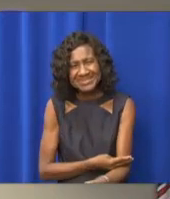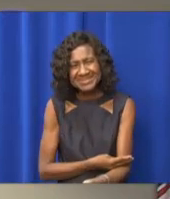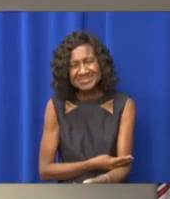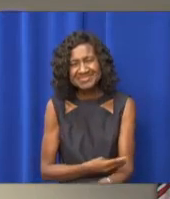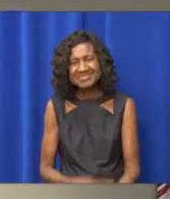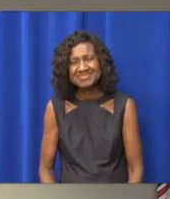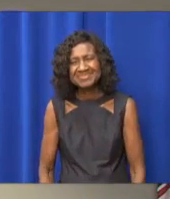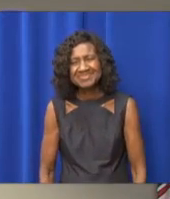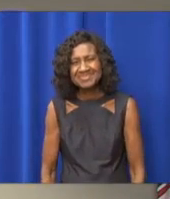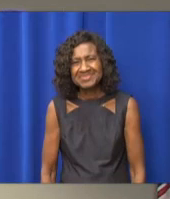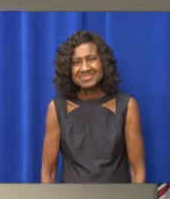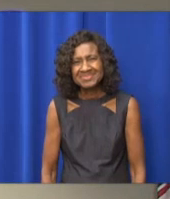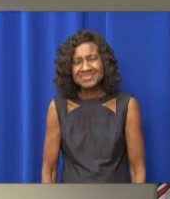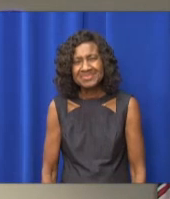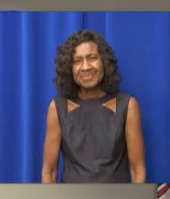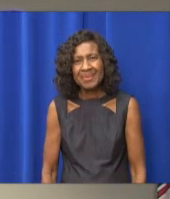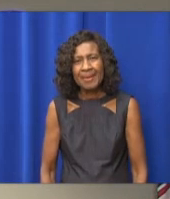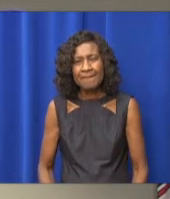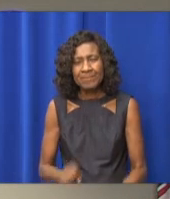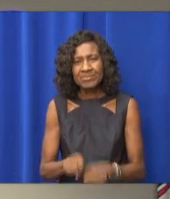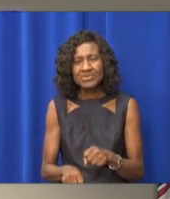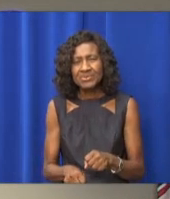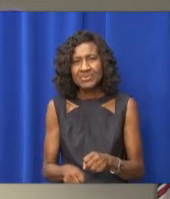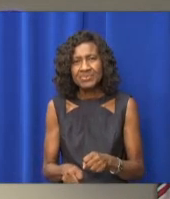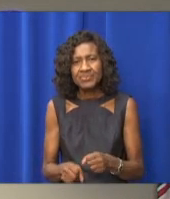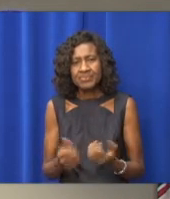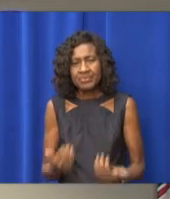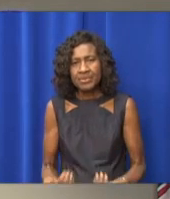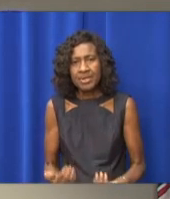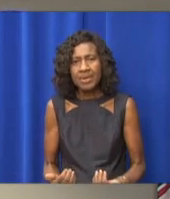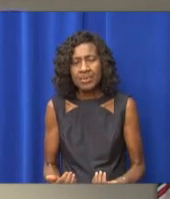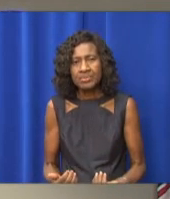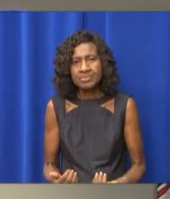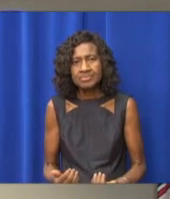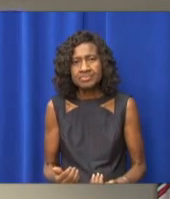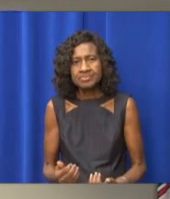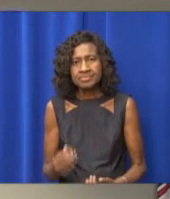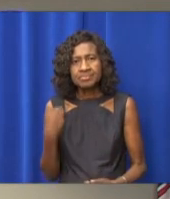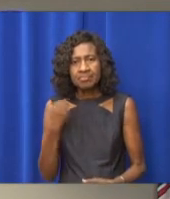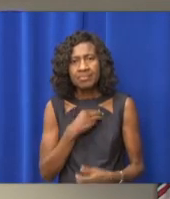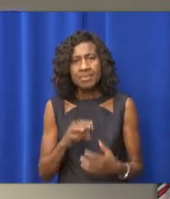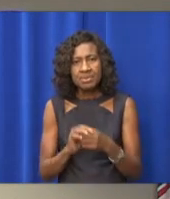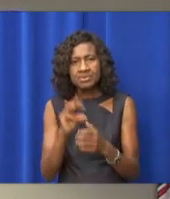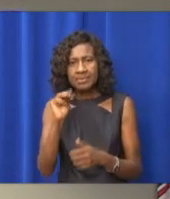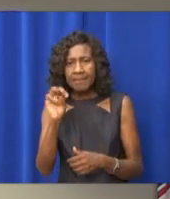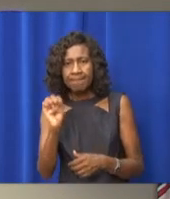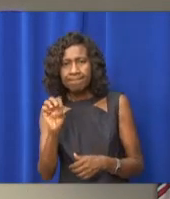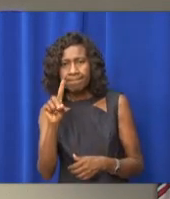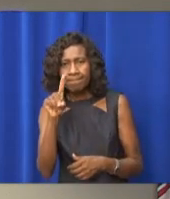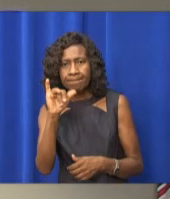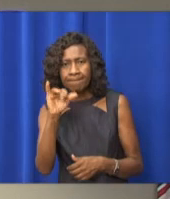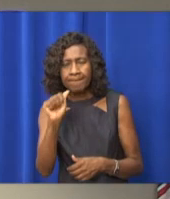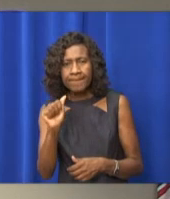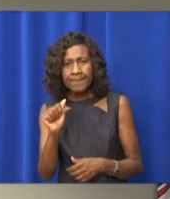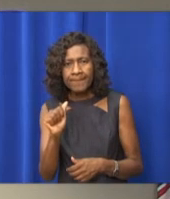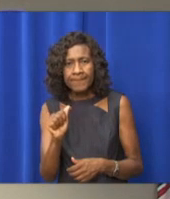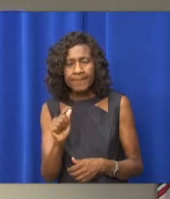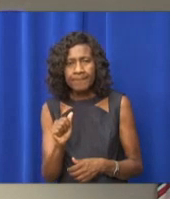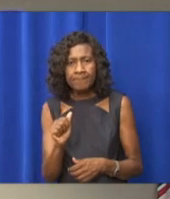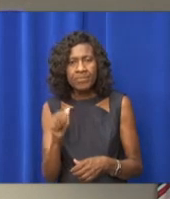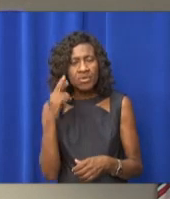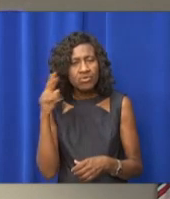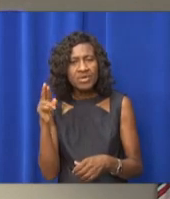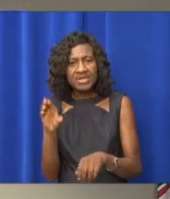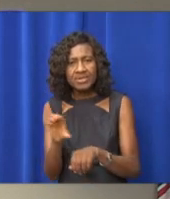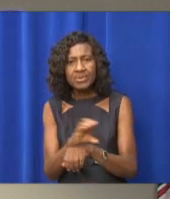Thank you very much. Okay, so with that, we're going to go straight to members of the media, beginning with Shanda Gallego at Radio